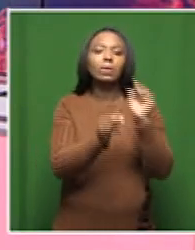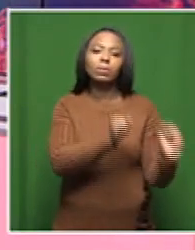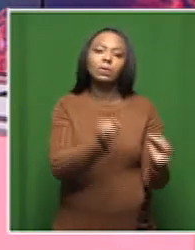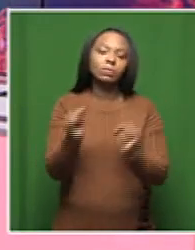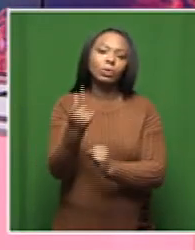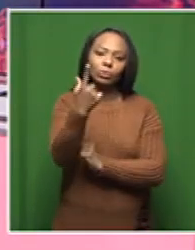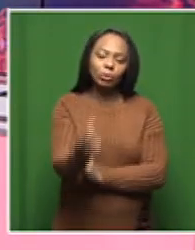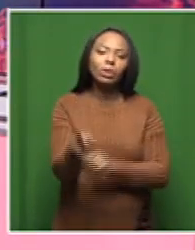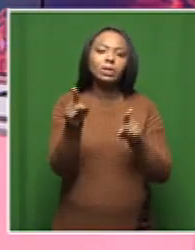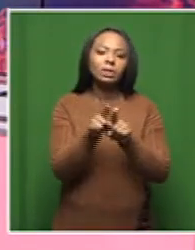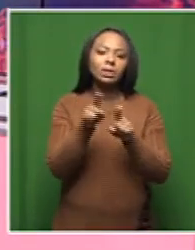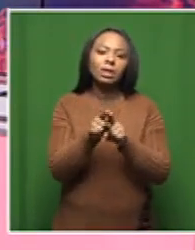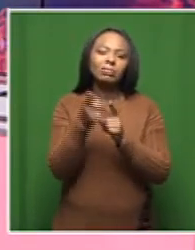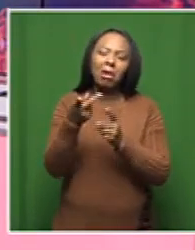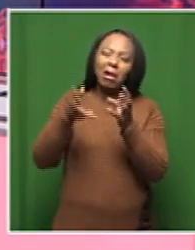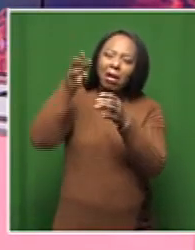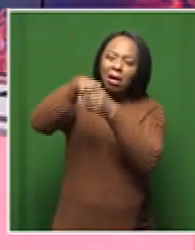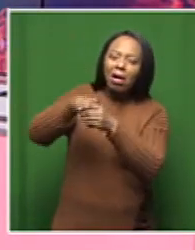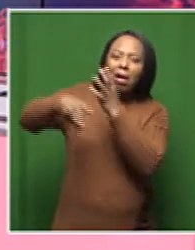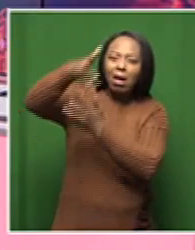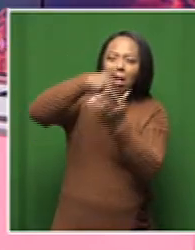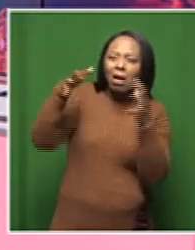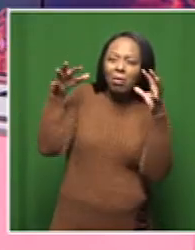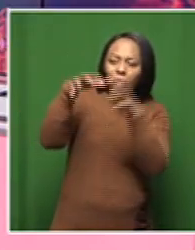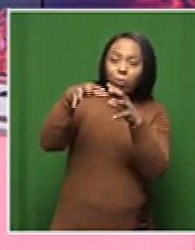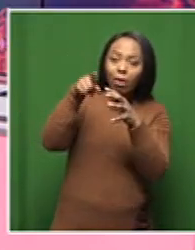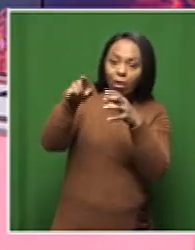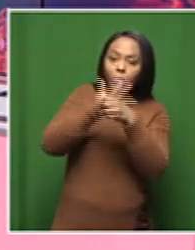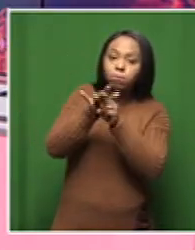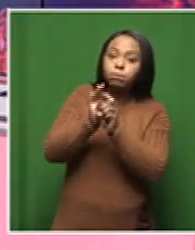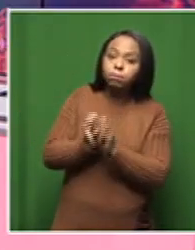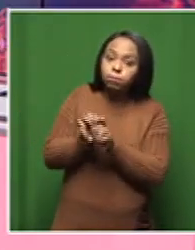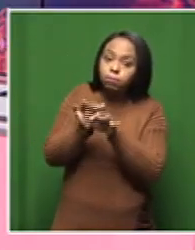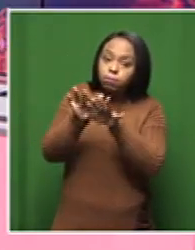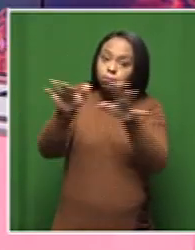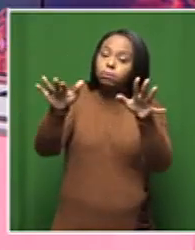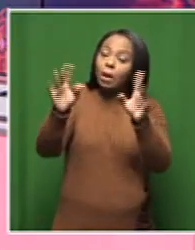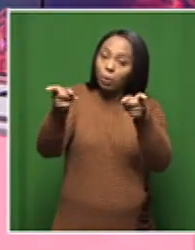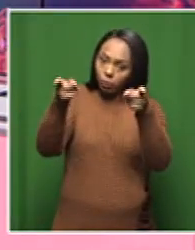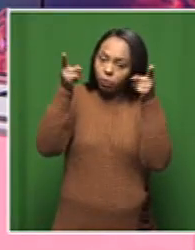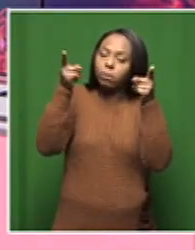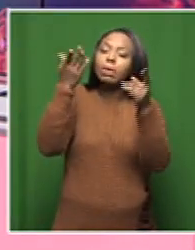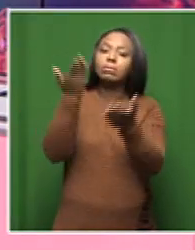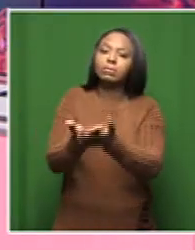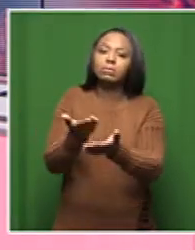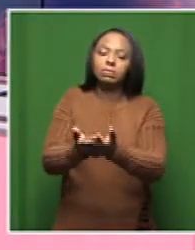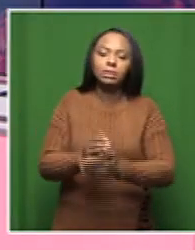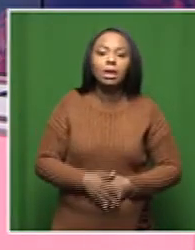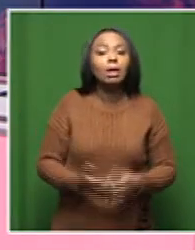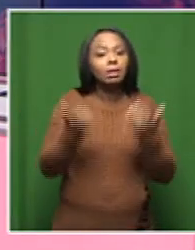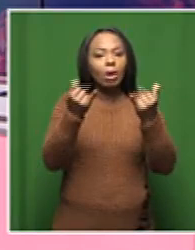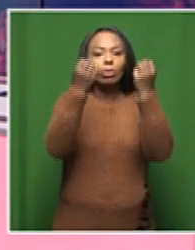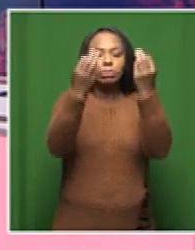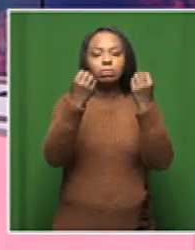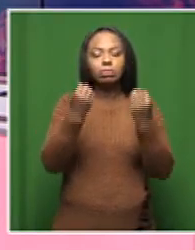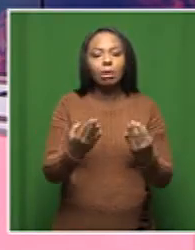all avoid mass gatherings which have been deemed as super spreaders for the virus. For now though, let's take a look